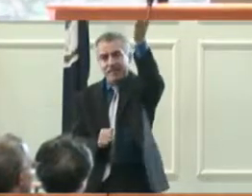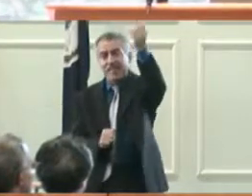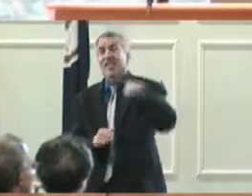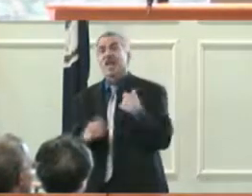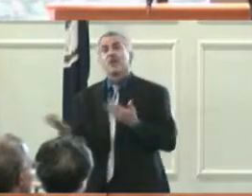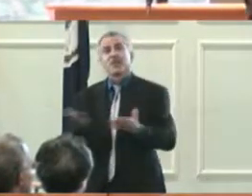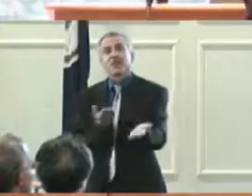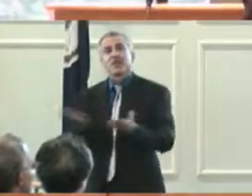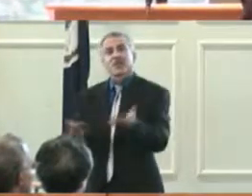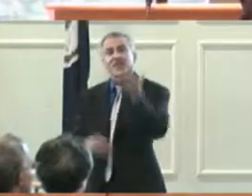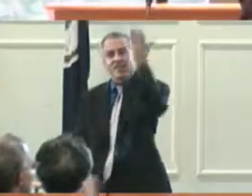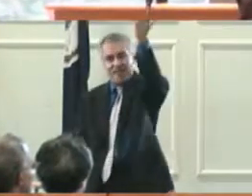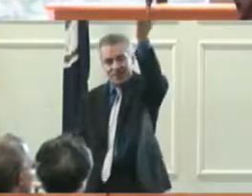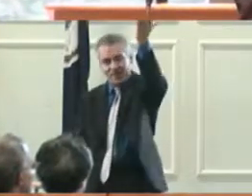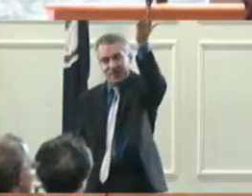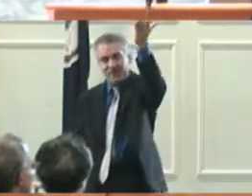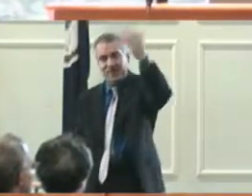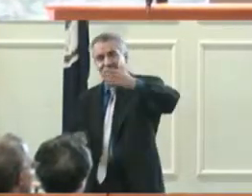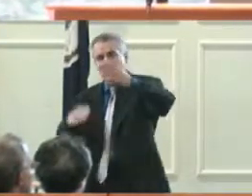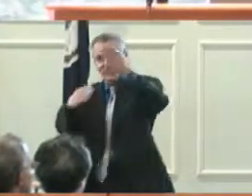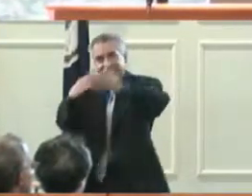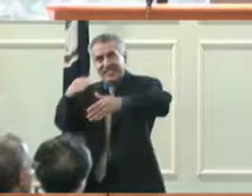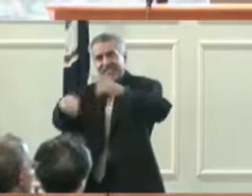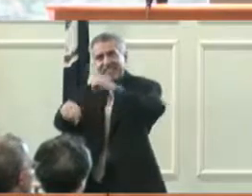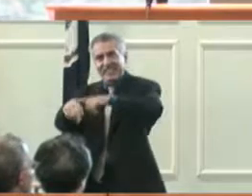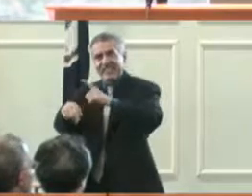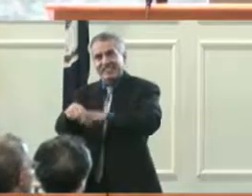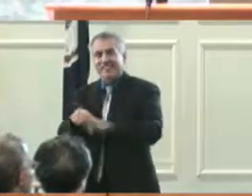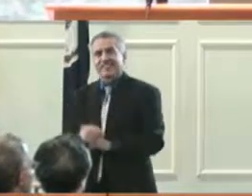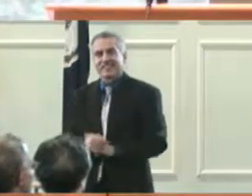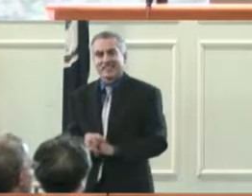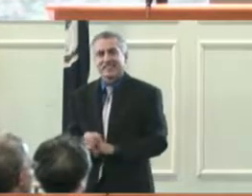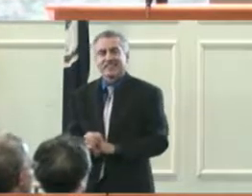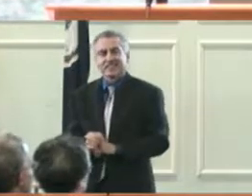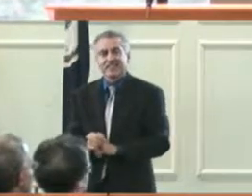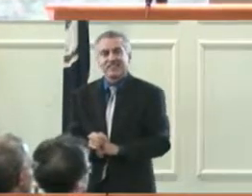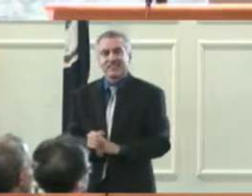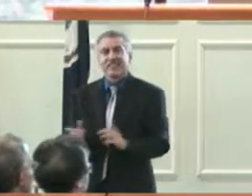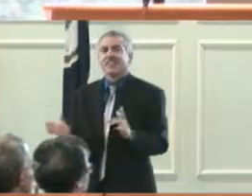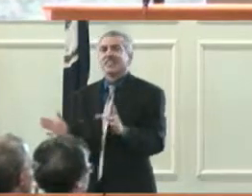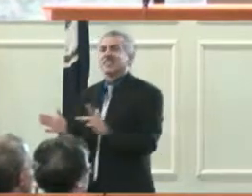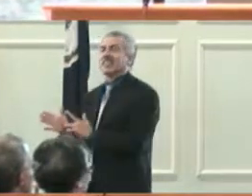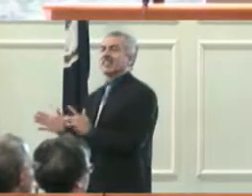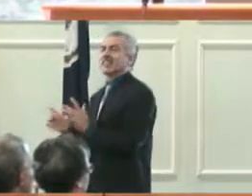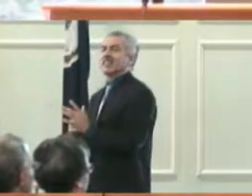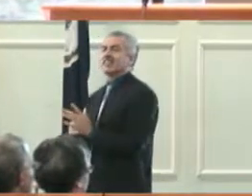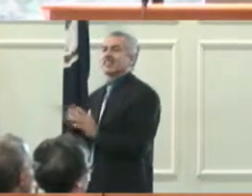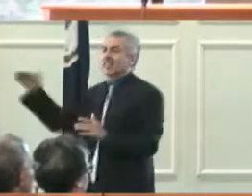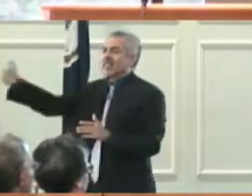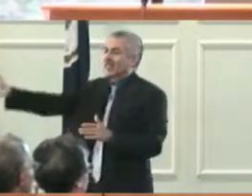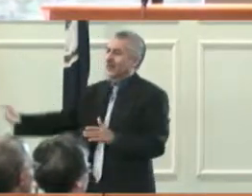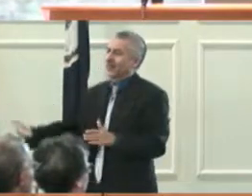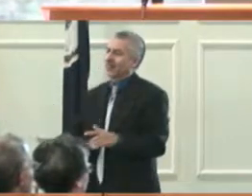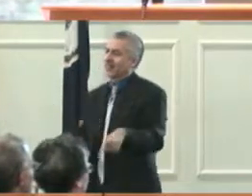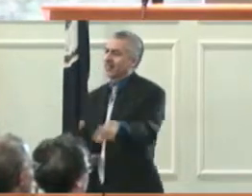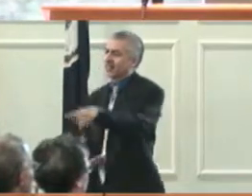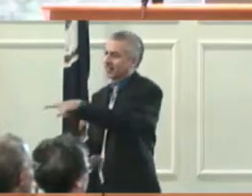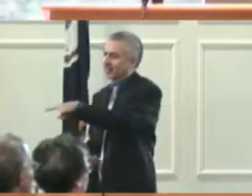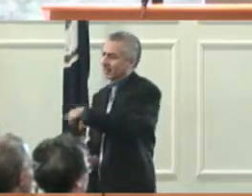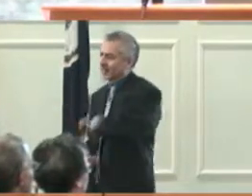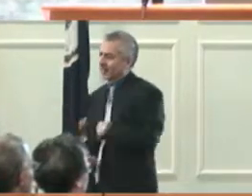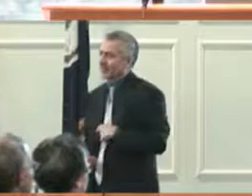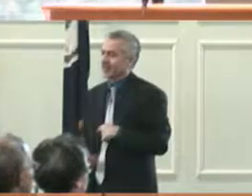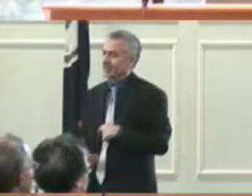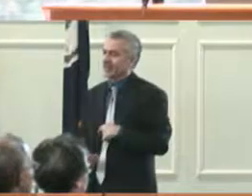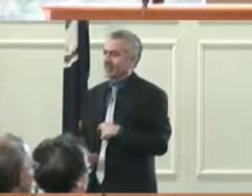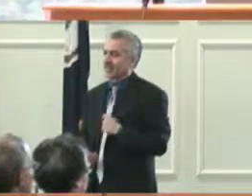end. Jesus invites us to take hold of his hand and say, God,